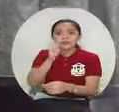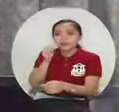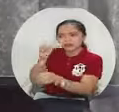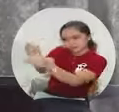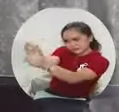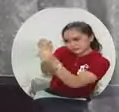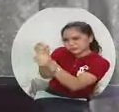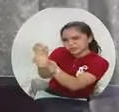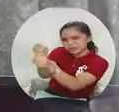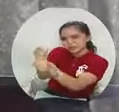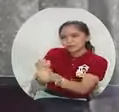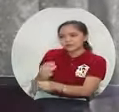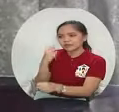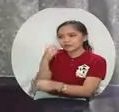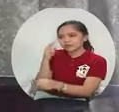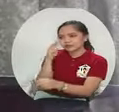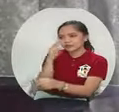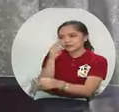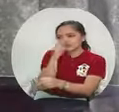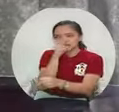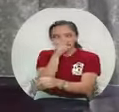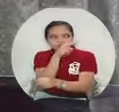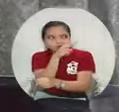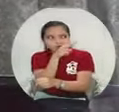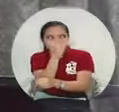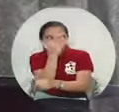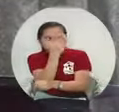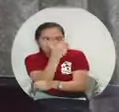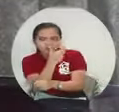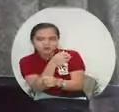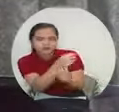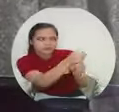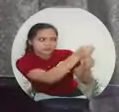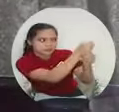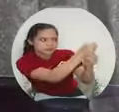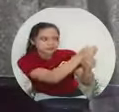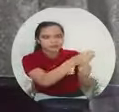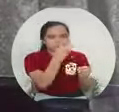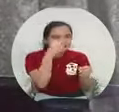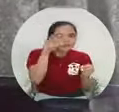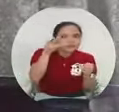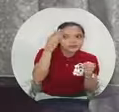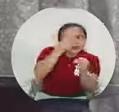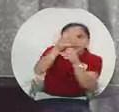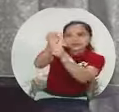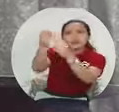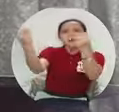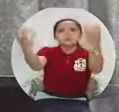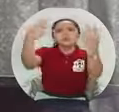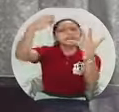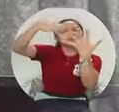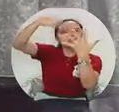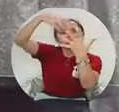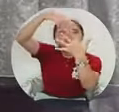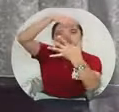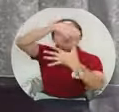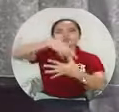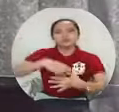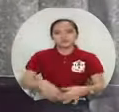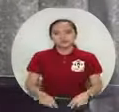ang iya awayon, mga kaigsoonan alas 4 sa hapon na naginato sa balay sa babae